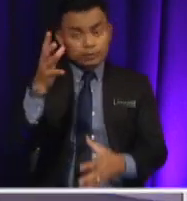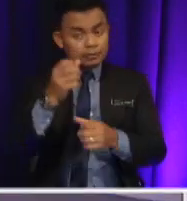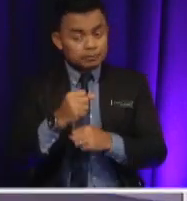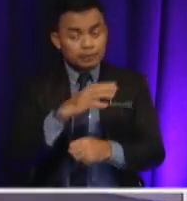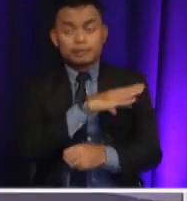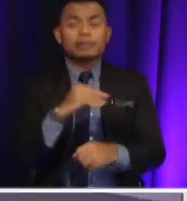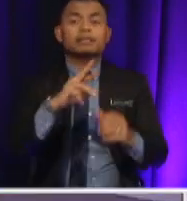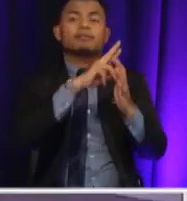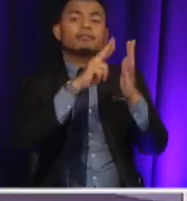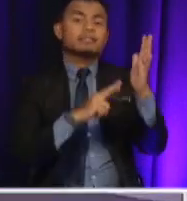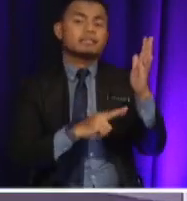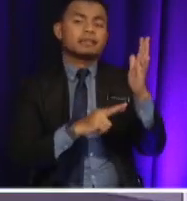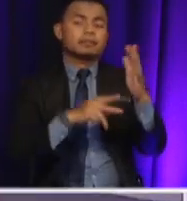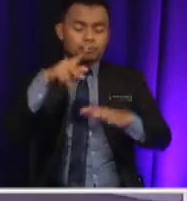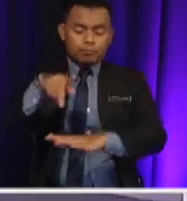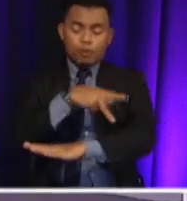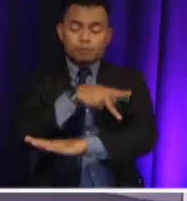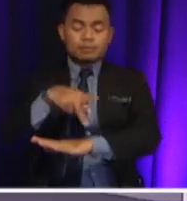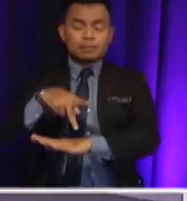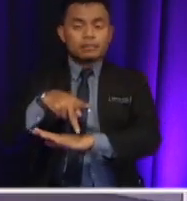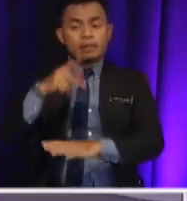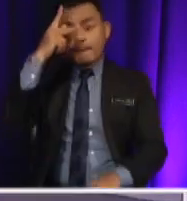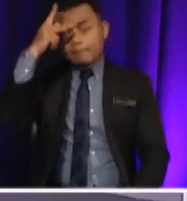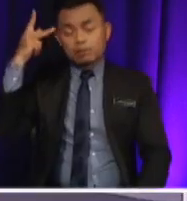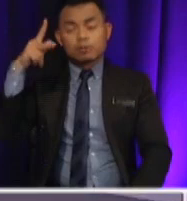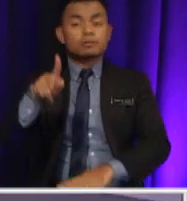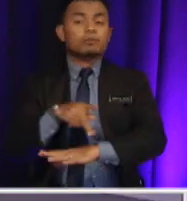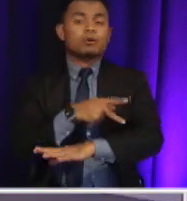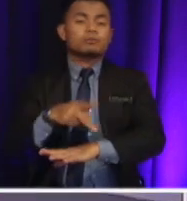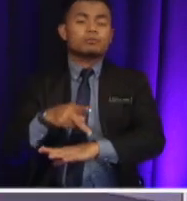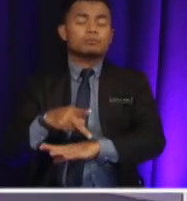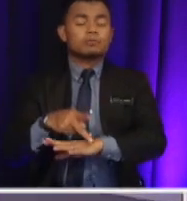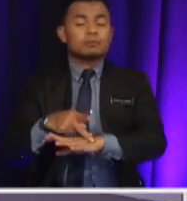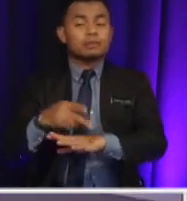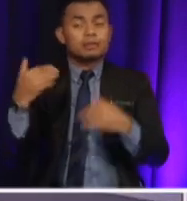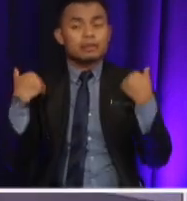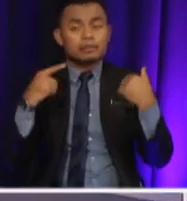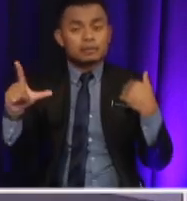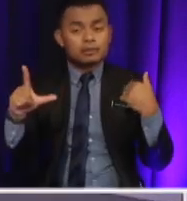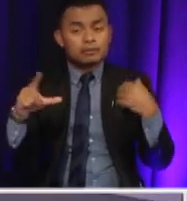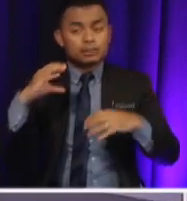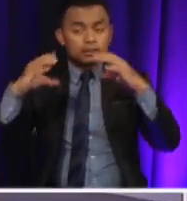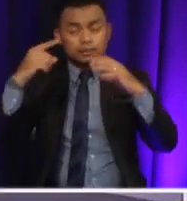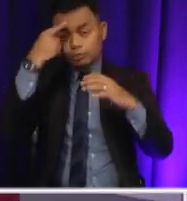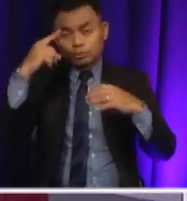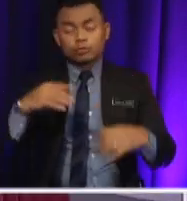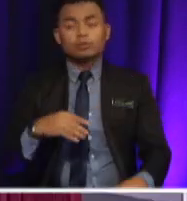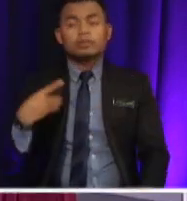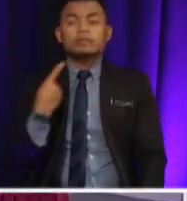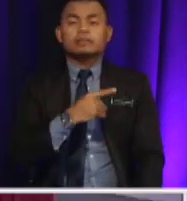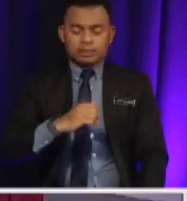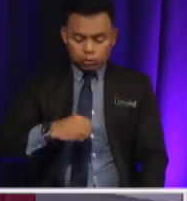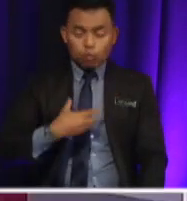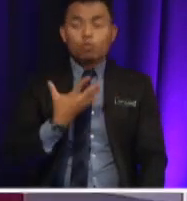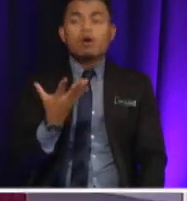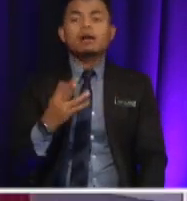the poem, because poems are ways for you to express yourself. And for today, with the poem that we